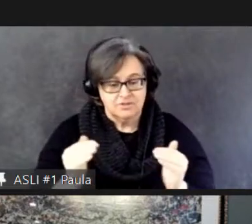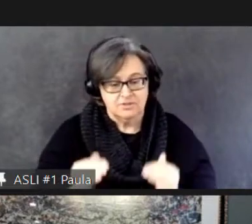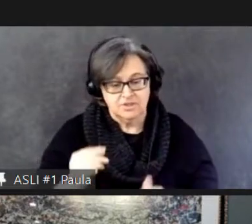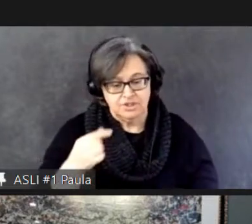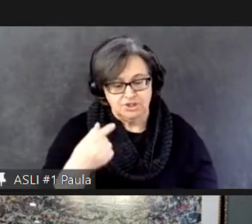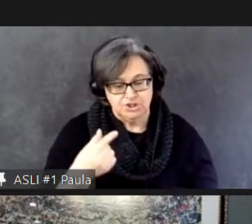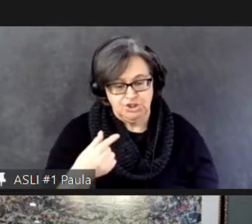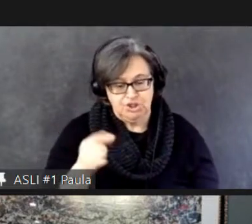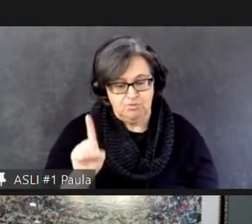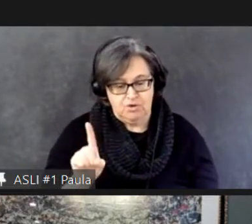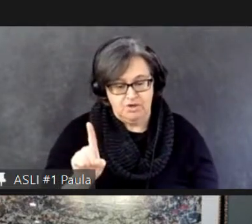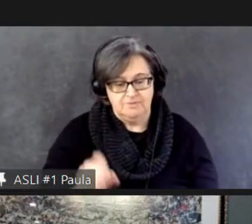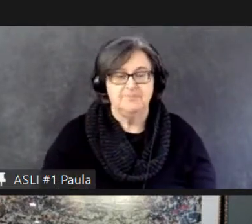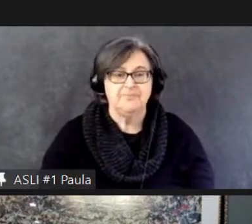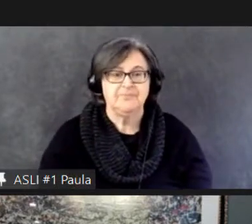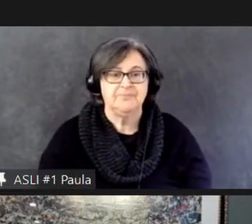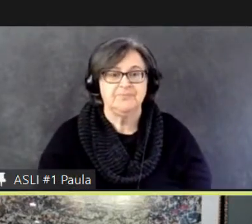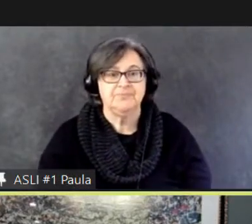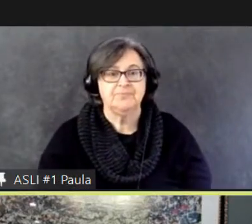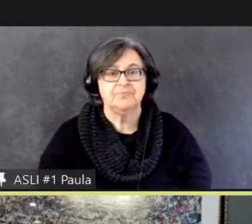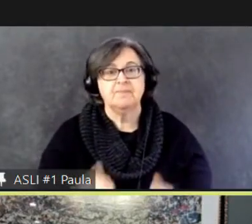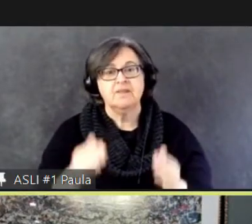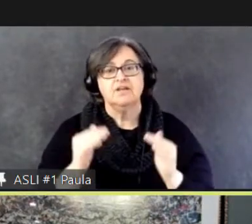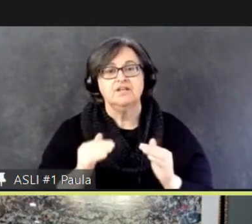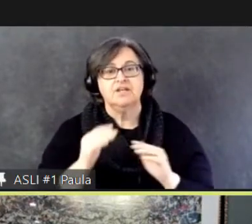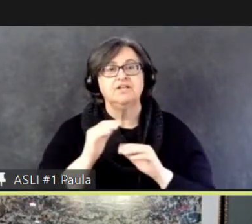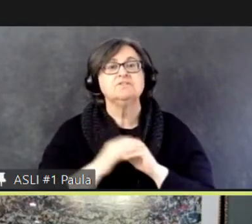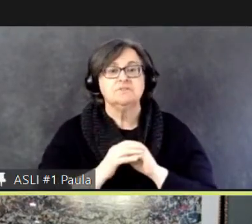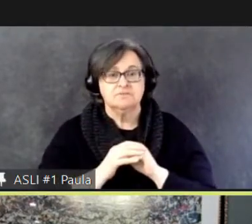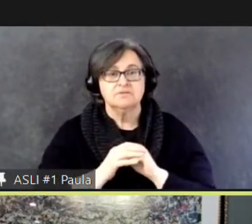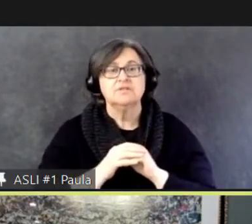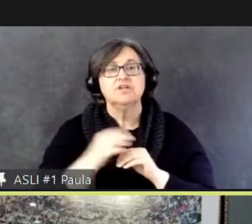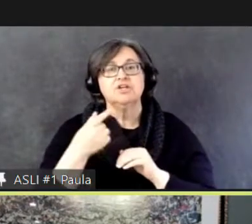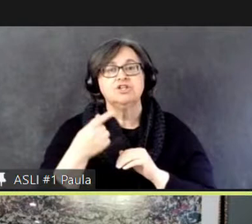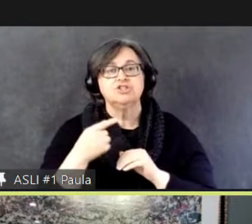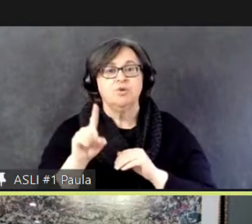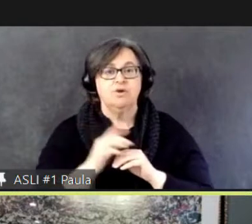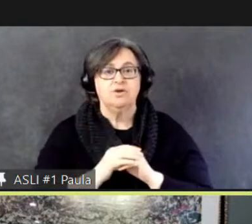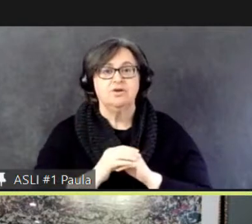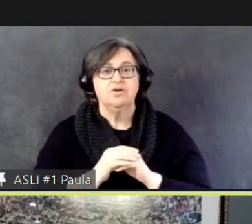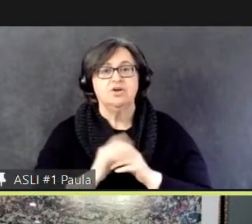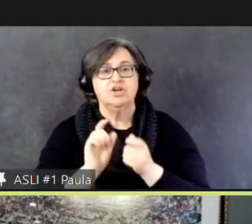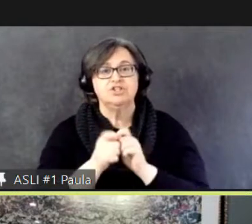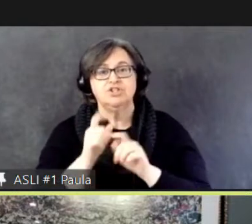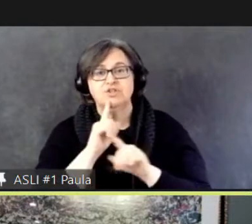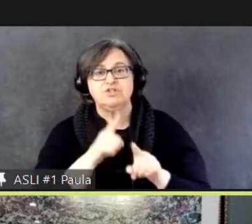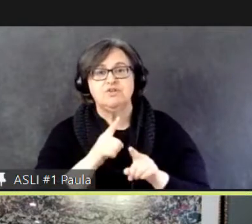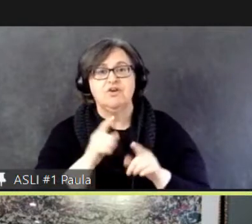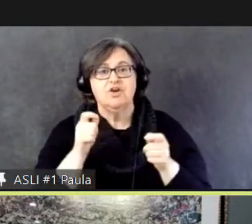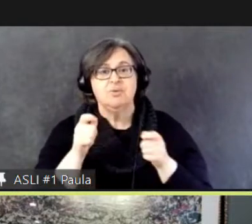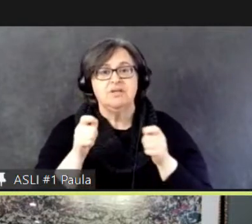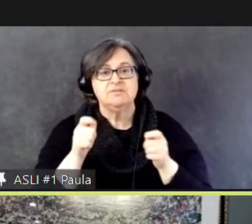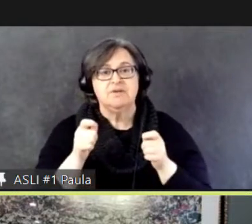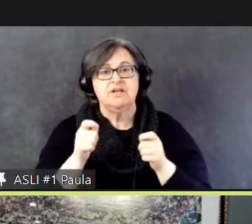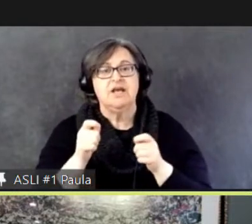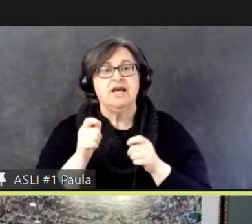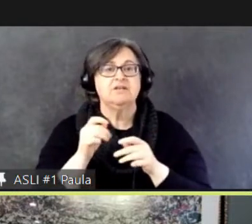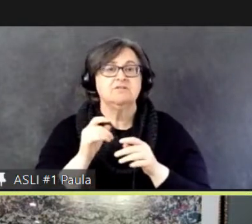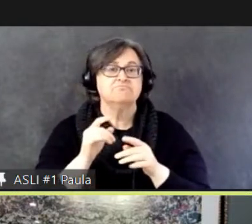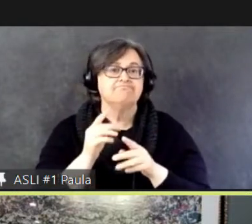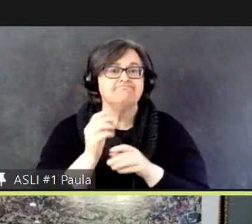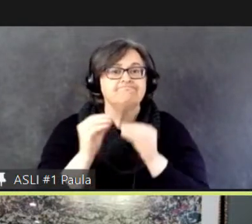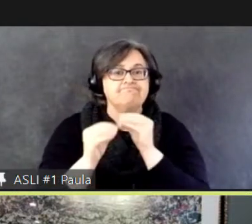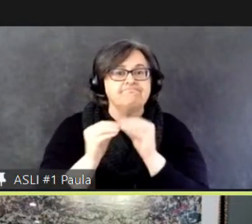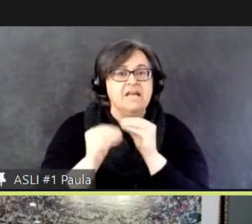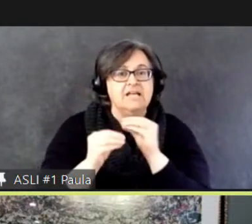G1. Our next order of business today is contract number G1, a change order to a management and maintenance contract,